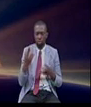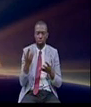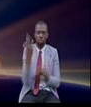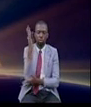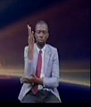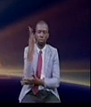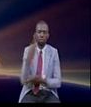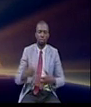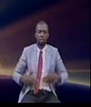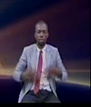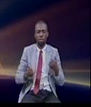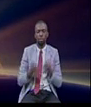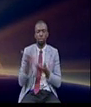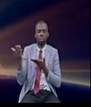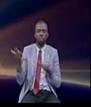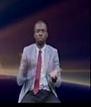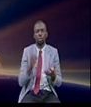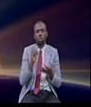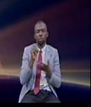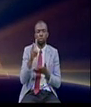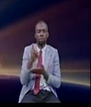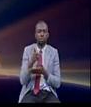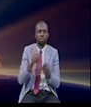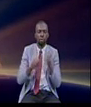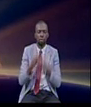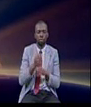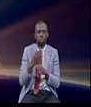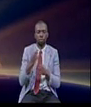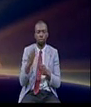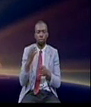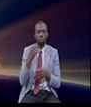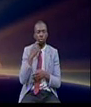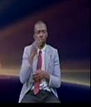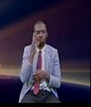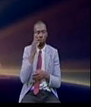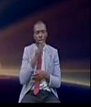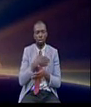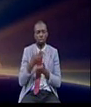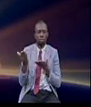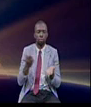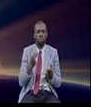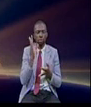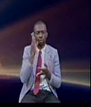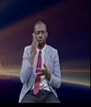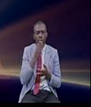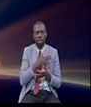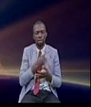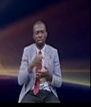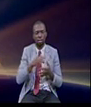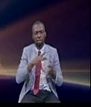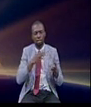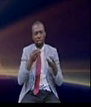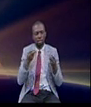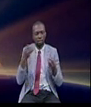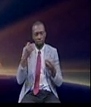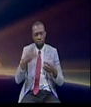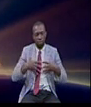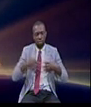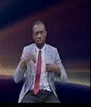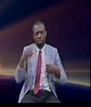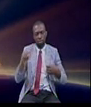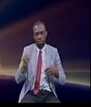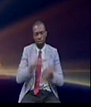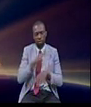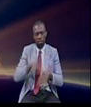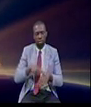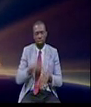12 manner of fruits, and yielded her fruit every month. And the leaves of the tree were for the healing of the nations. And there shall be no